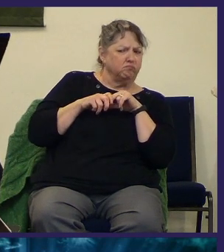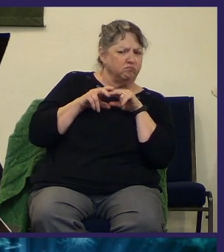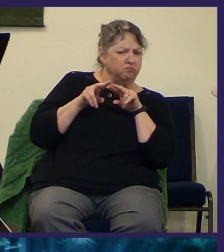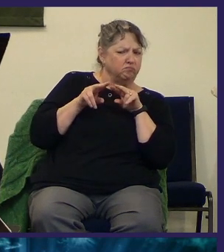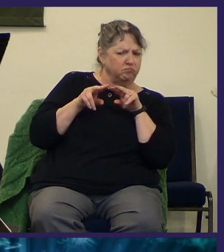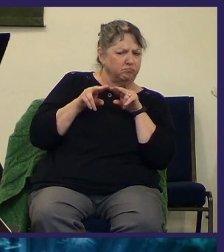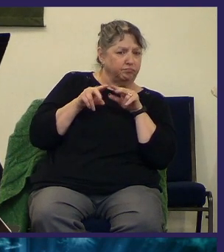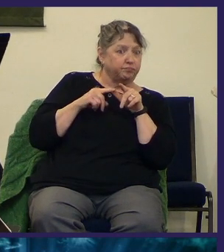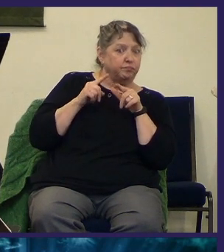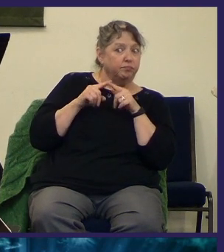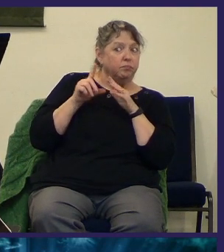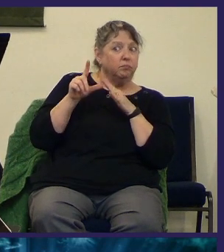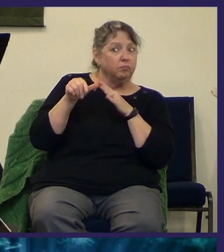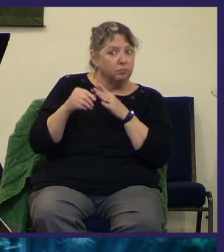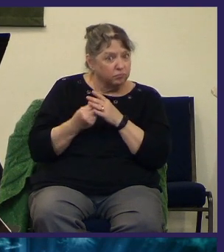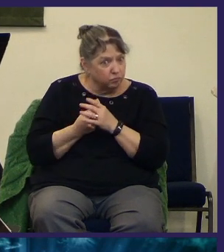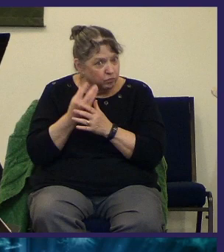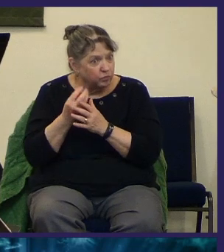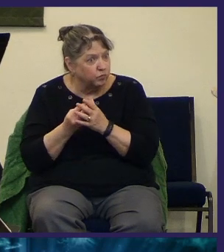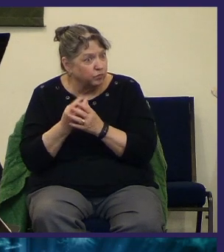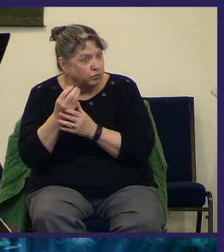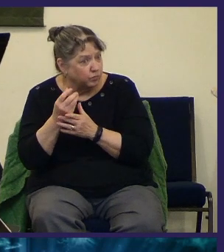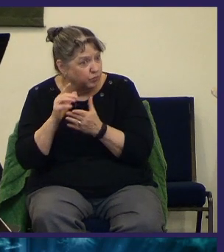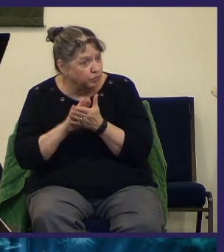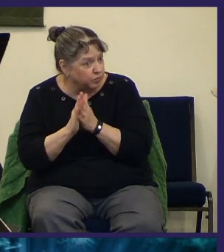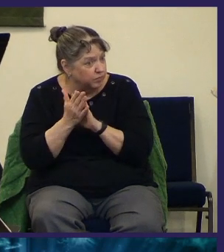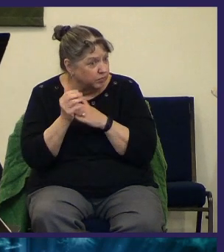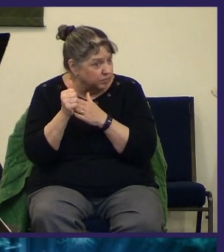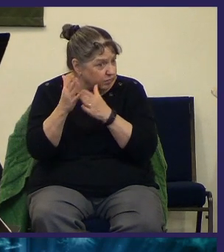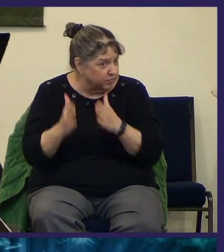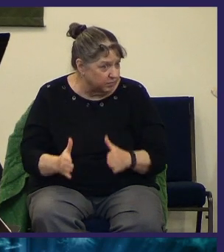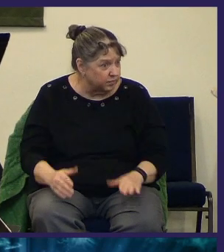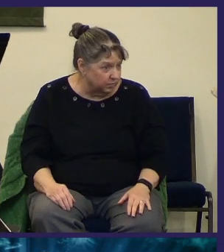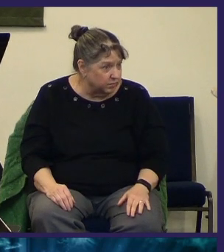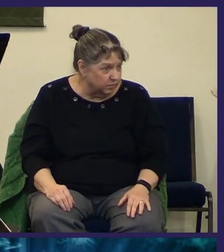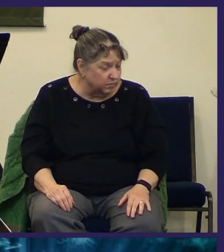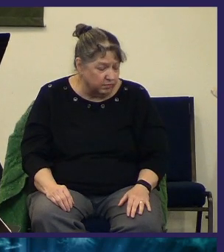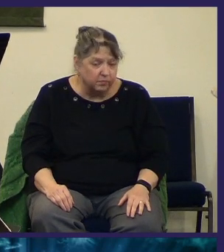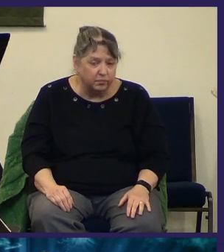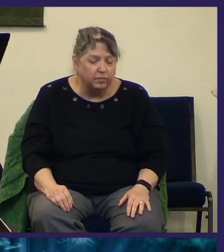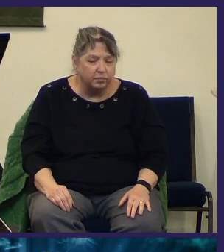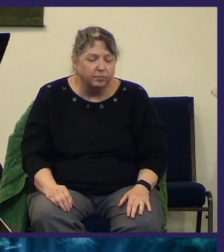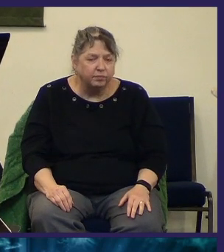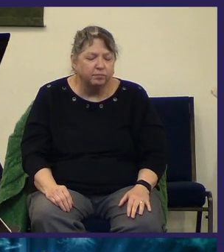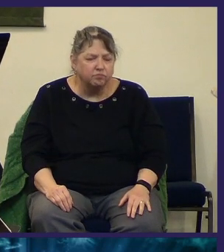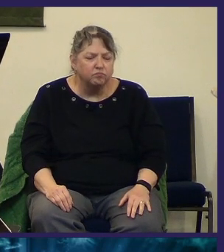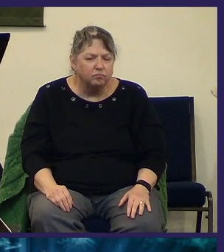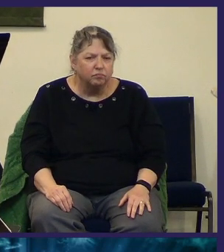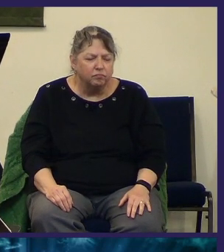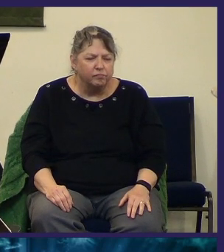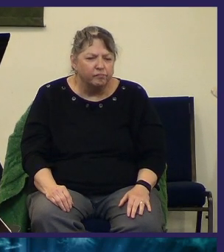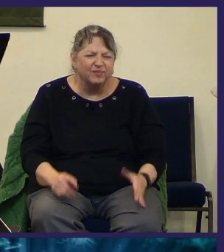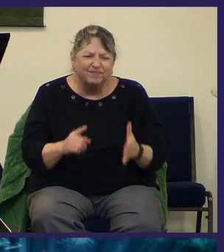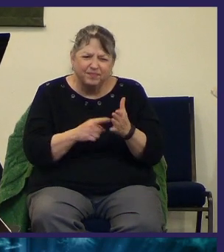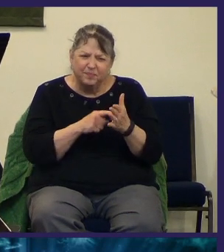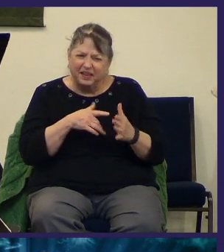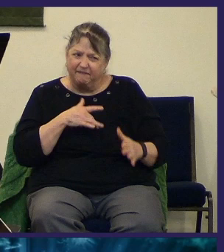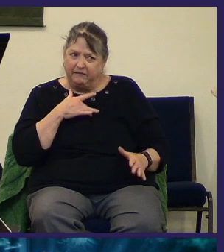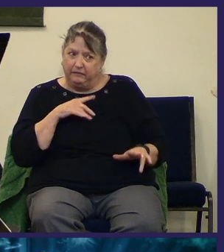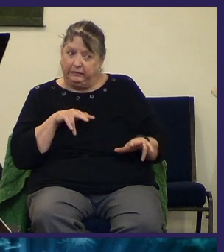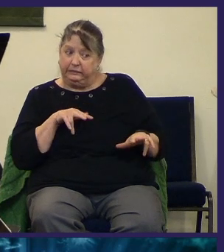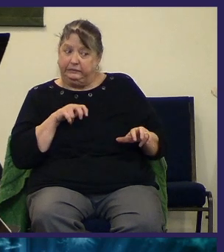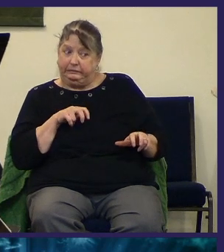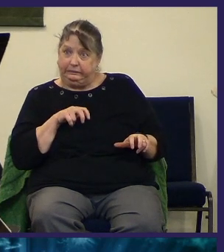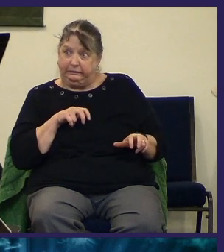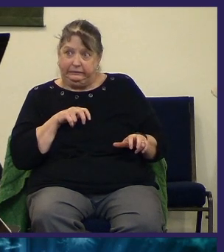so i've seen a god's work in that christian fellowship club and i have to be honest a little bit selfish i feel sometimes